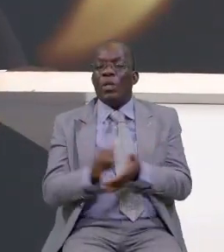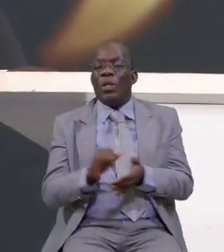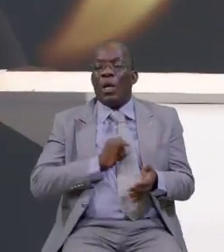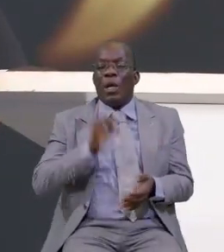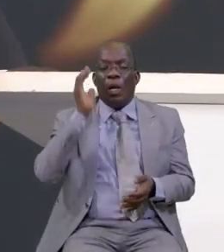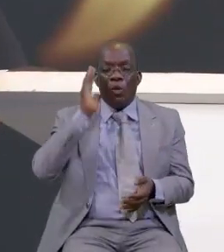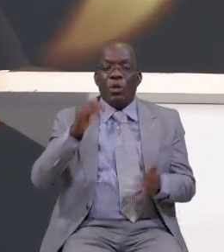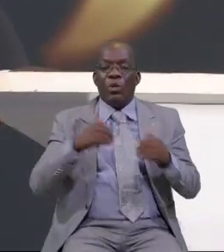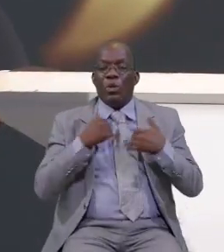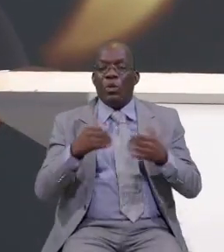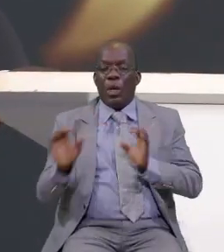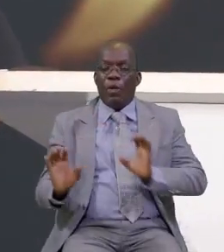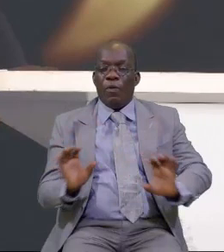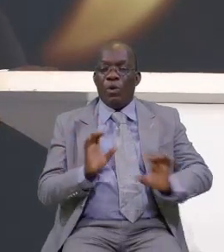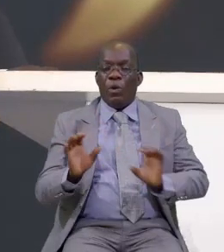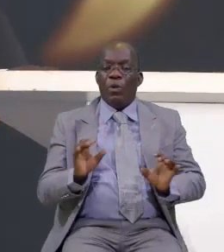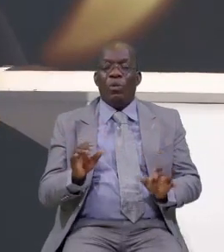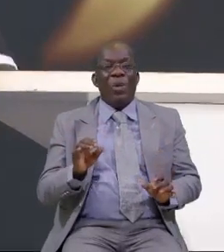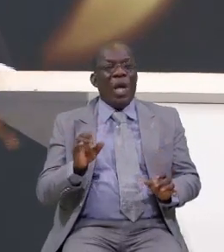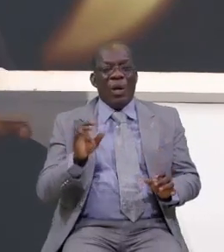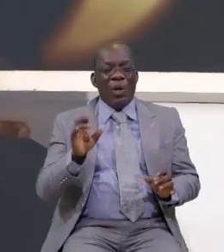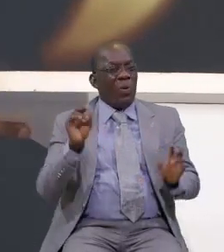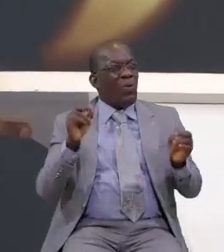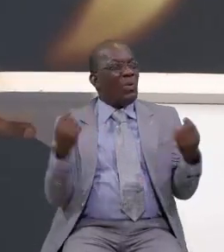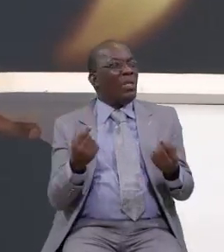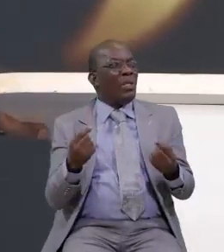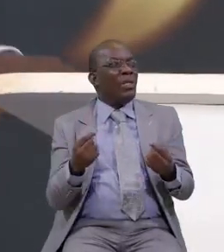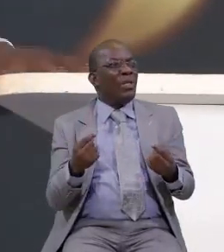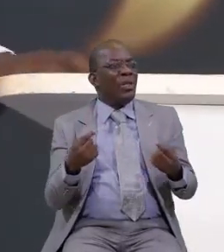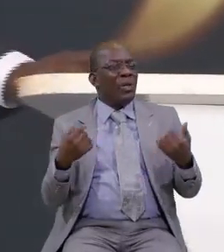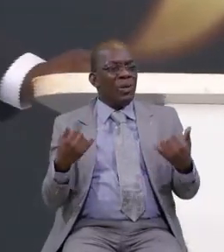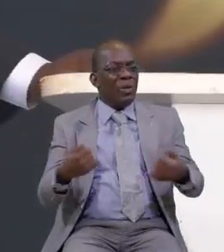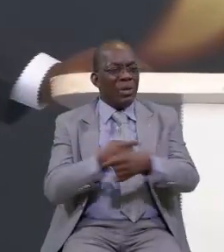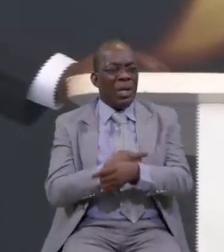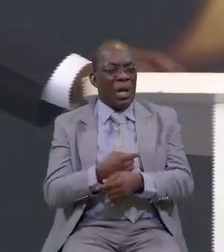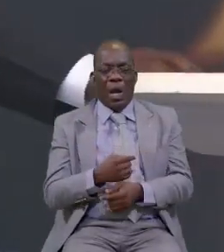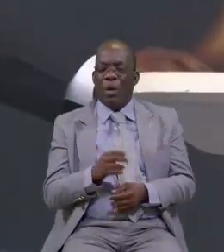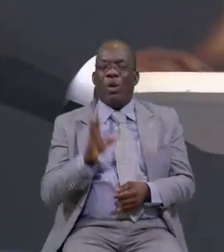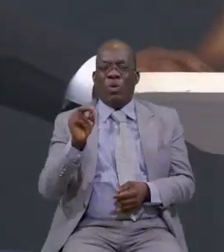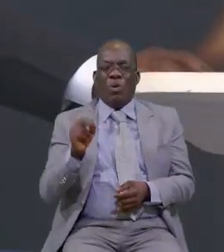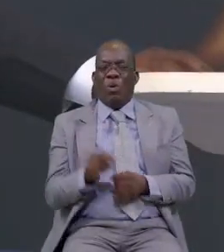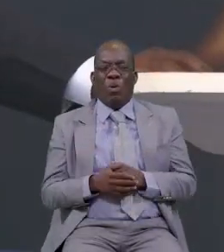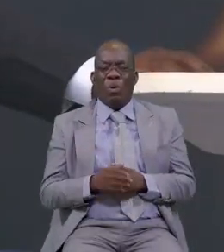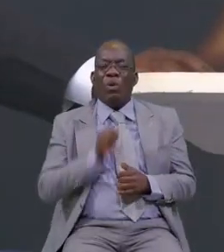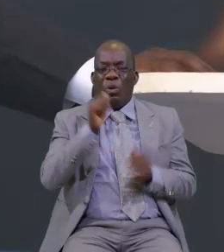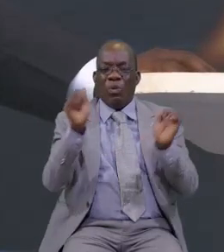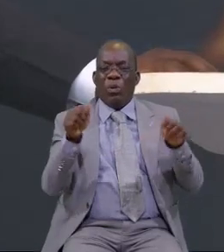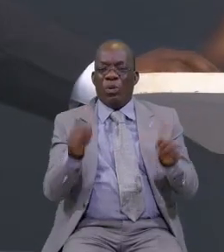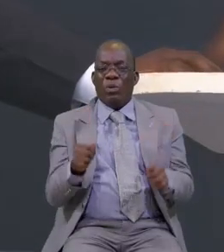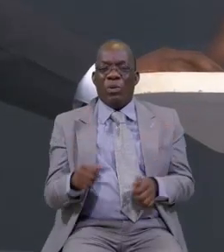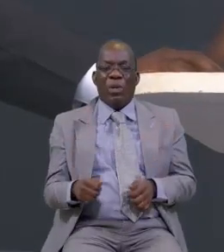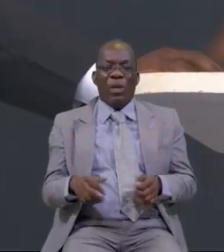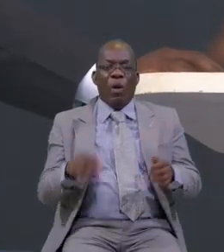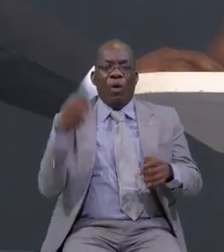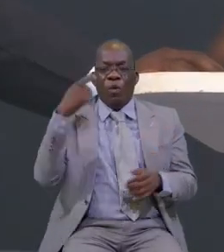not committed sin today. Strange. For him, not committing sin is strange.